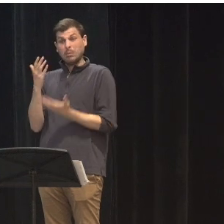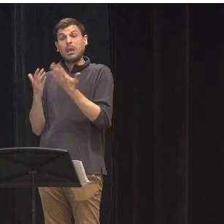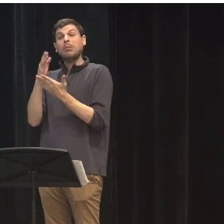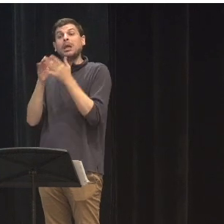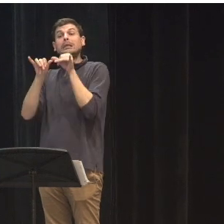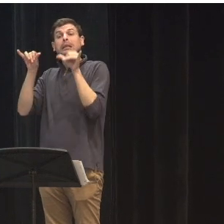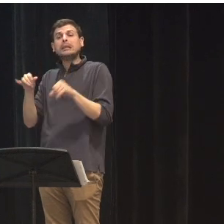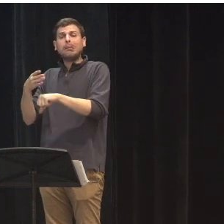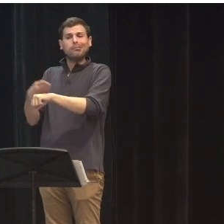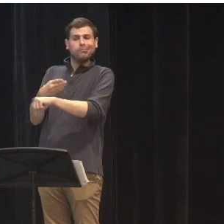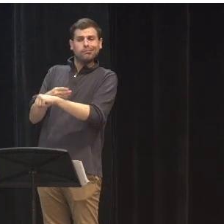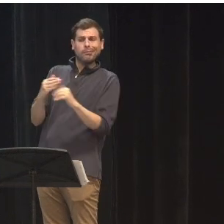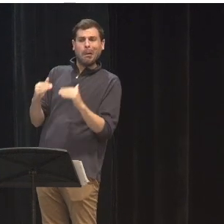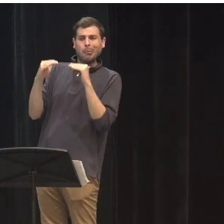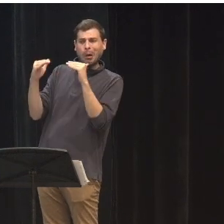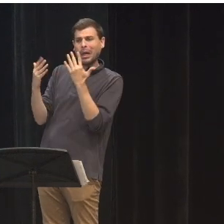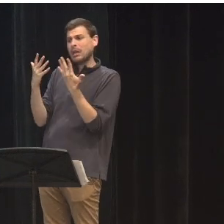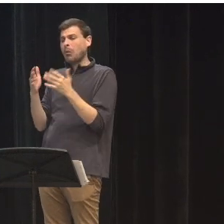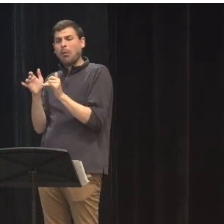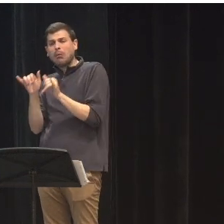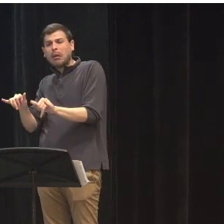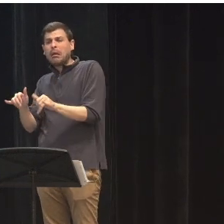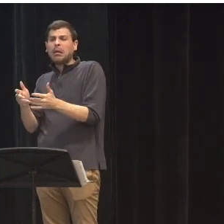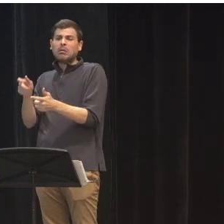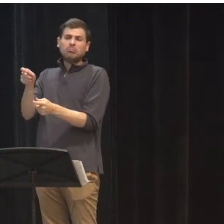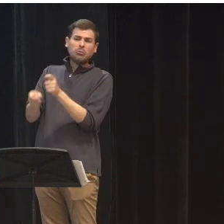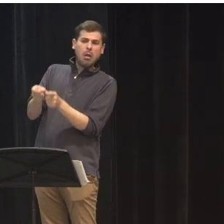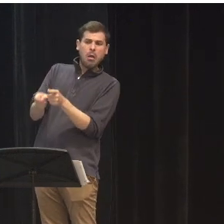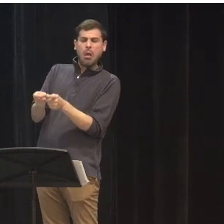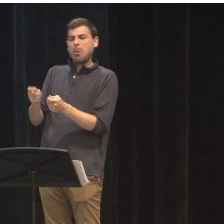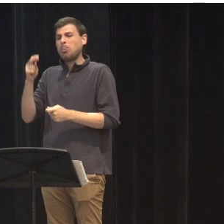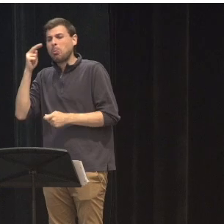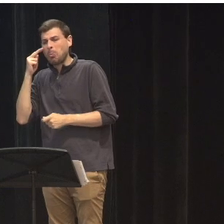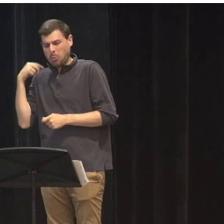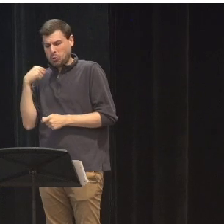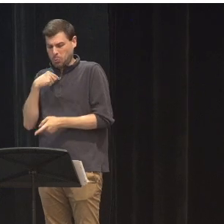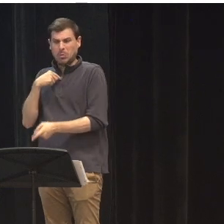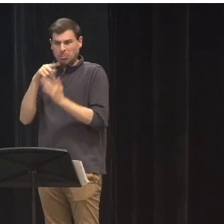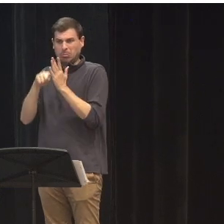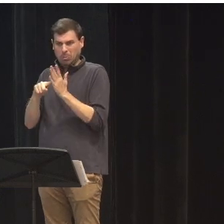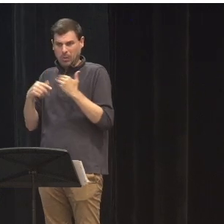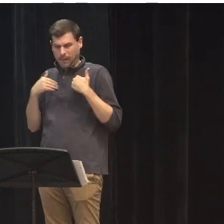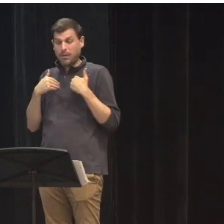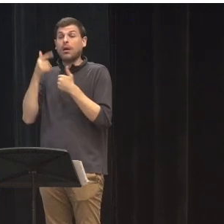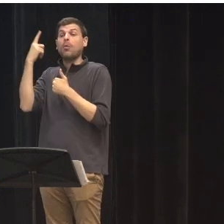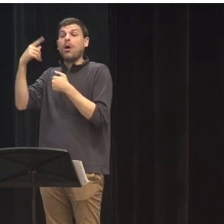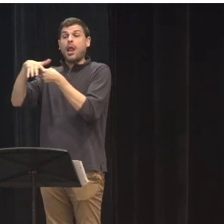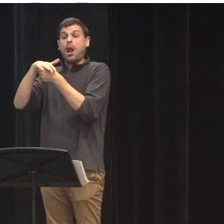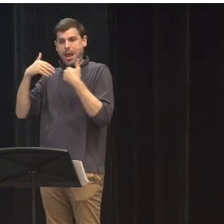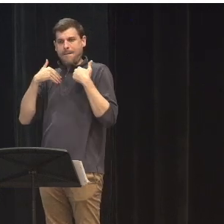or need to be upgraded as a result of the project. And one of the key items here is a pump station or pumping